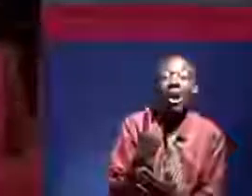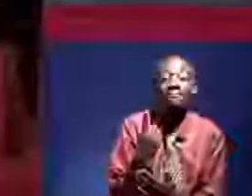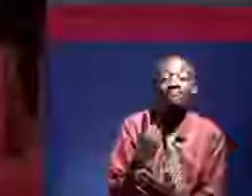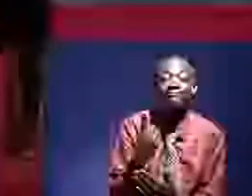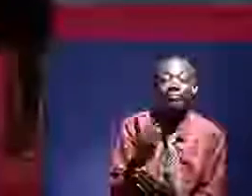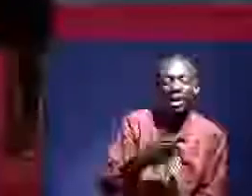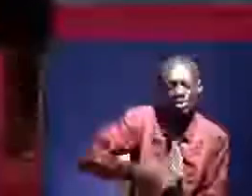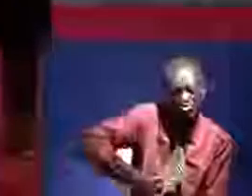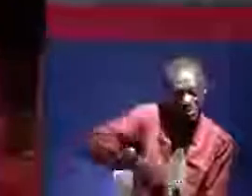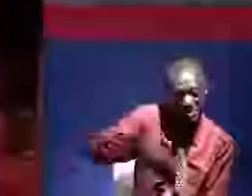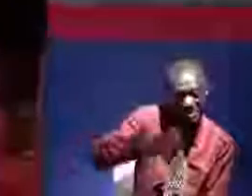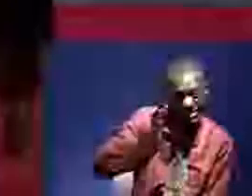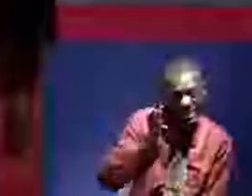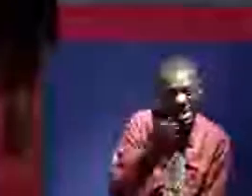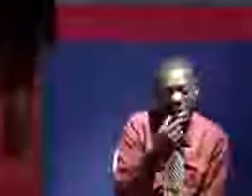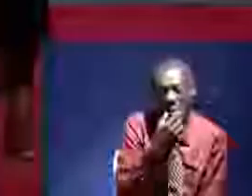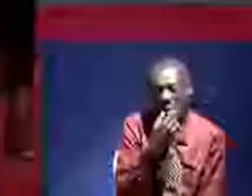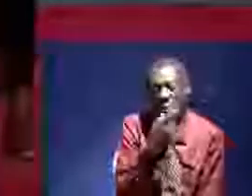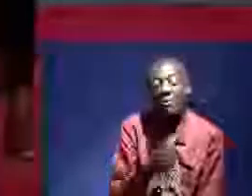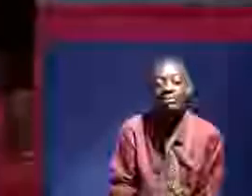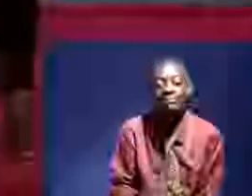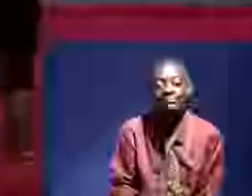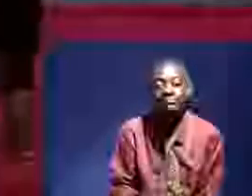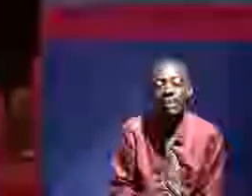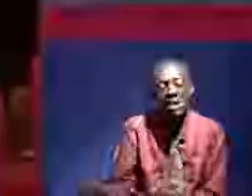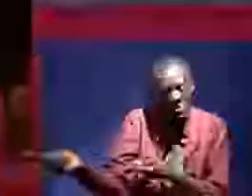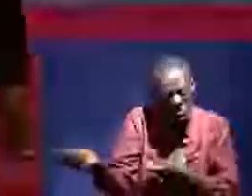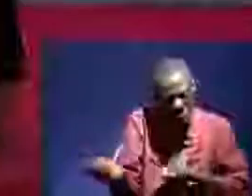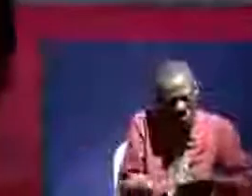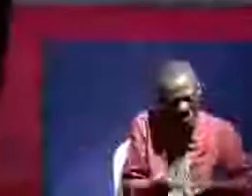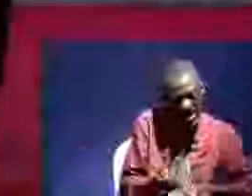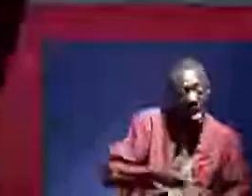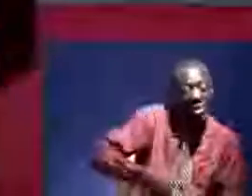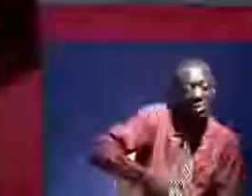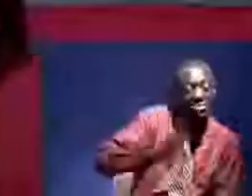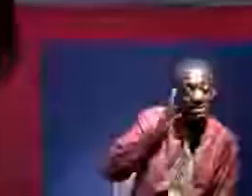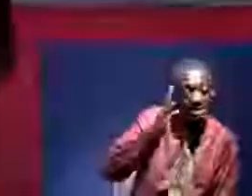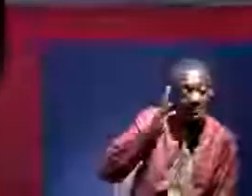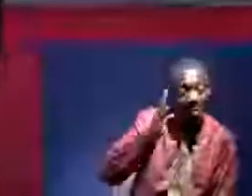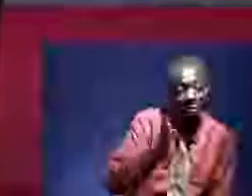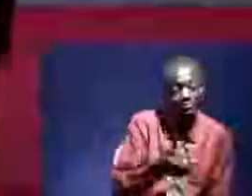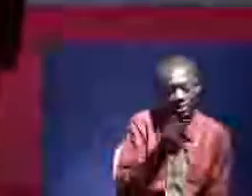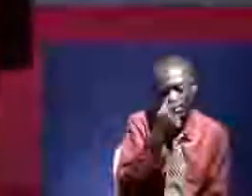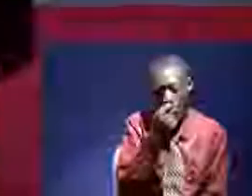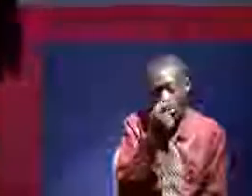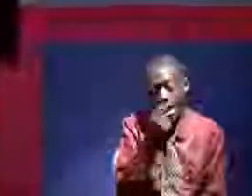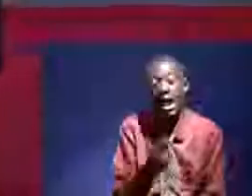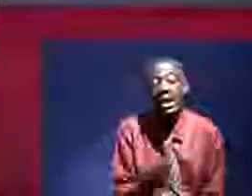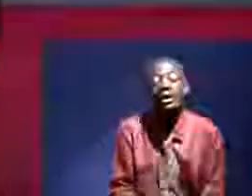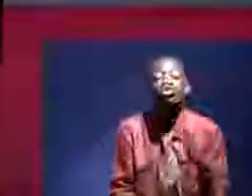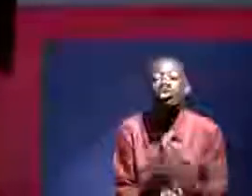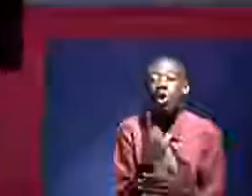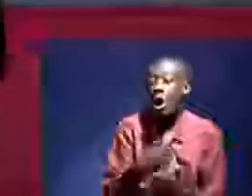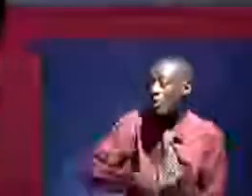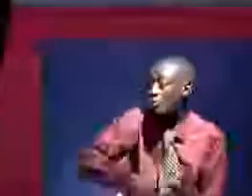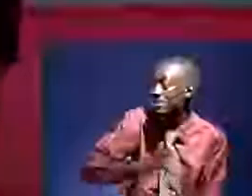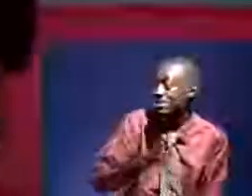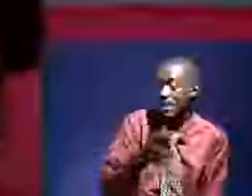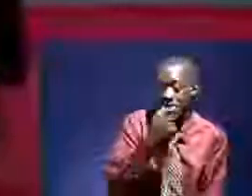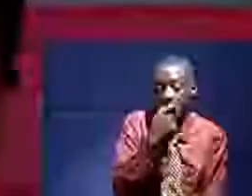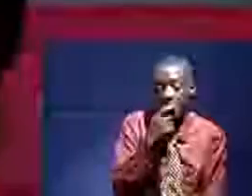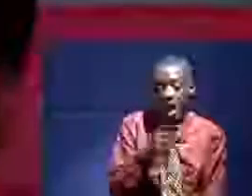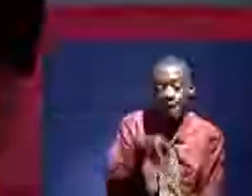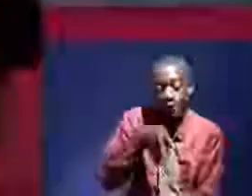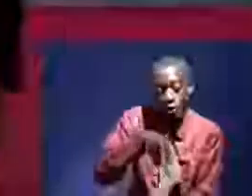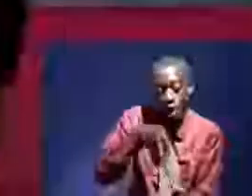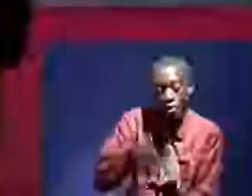Vuta hewa kupitia mapua. And out through the mouth. Na ukimaliza toa kupitia mdomo. I think we ought to get a little exercise with it. Kidogo